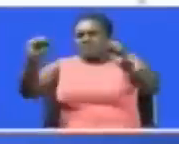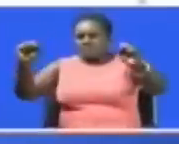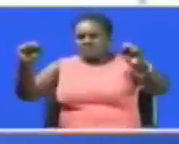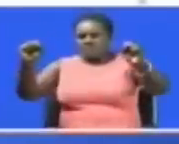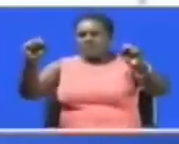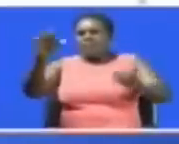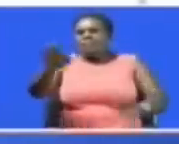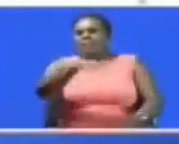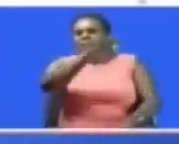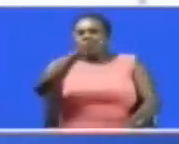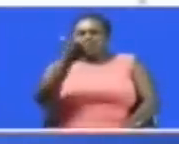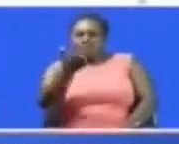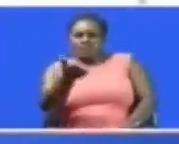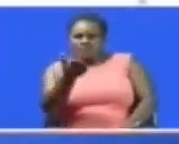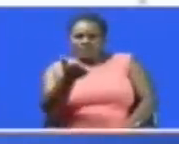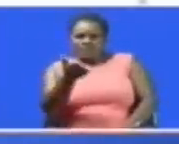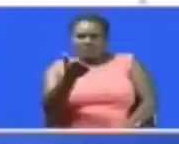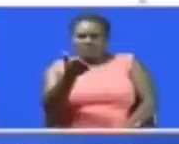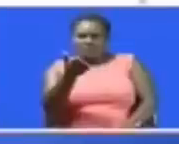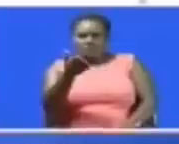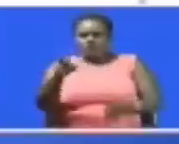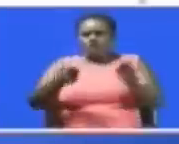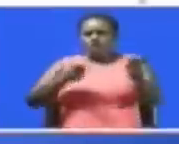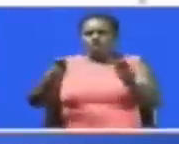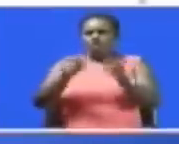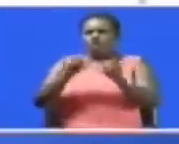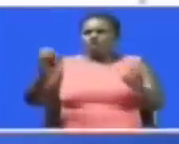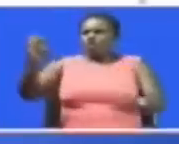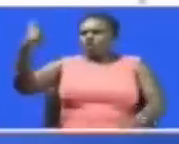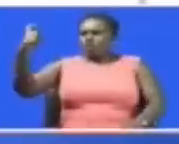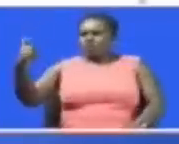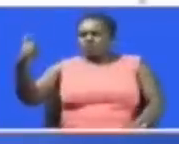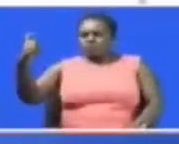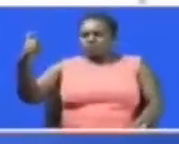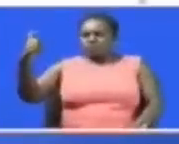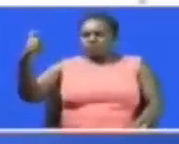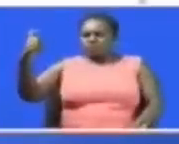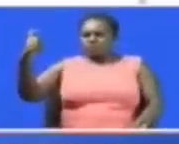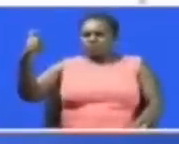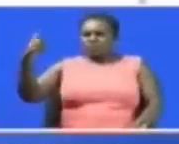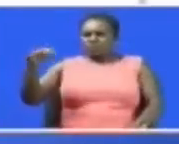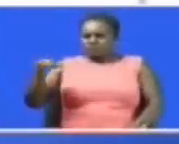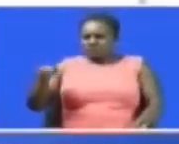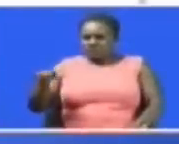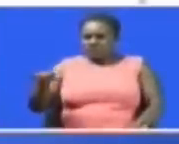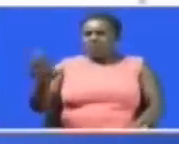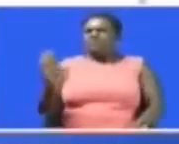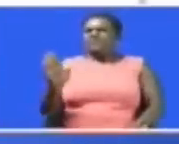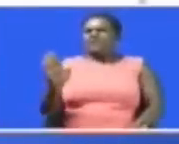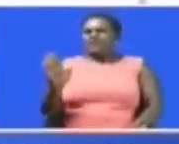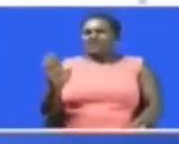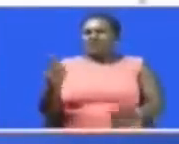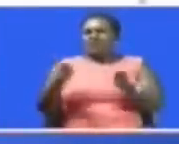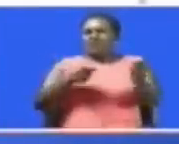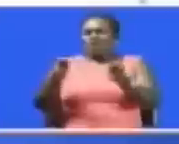in parliament, that it does not control the executive exclusively, his propensity